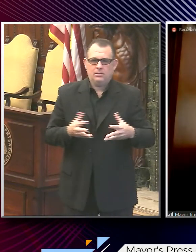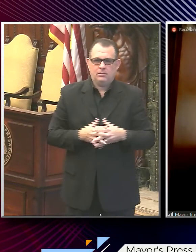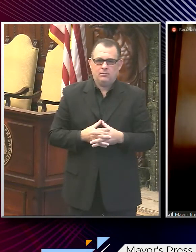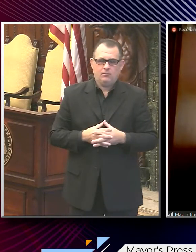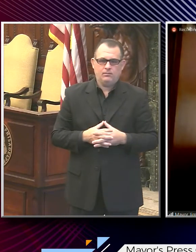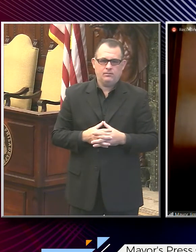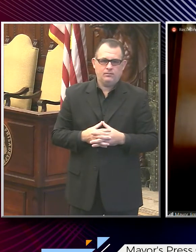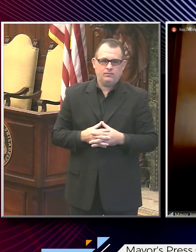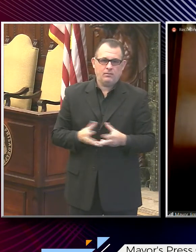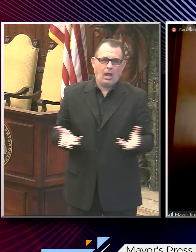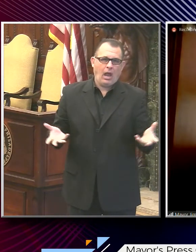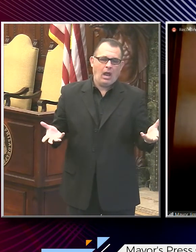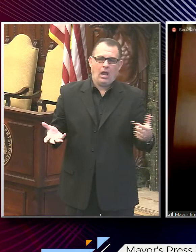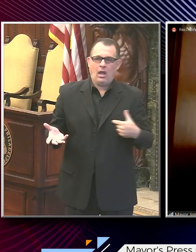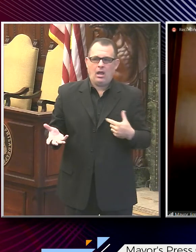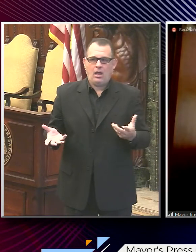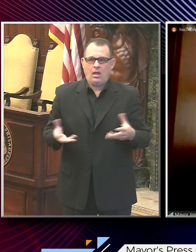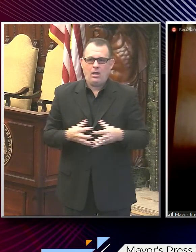That's too